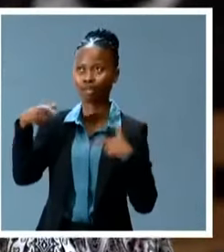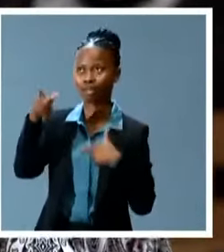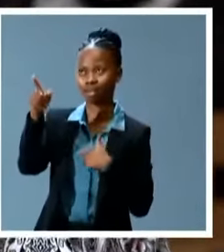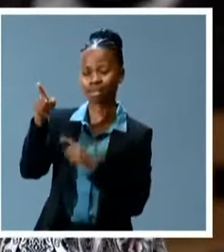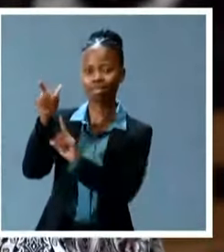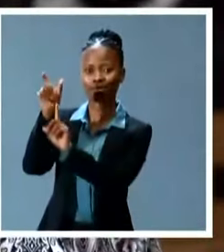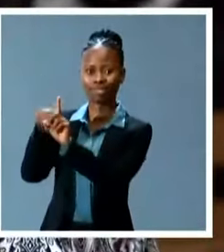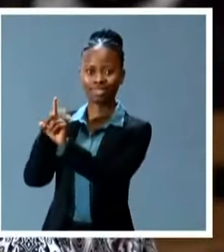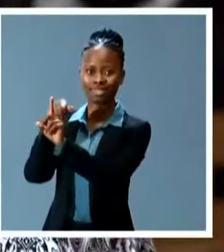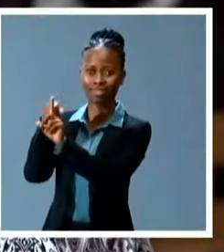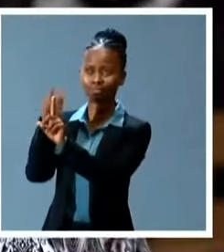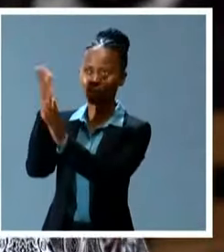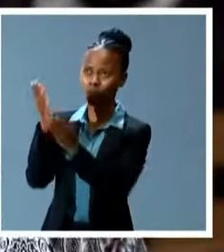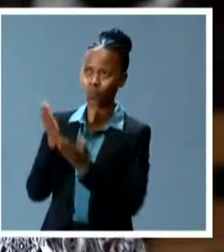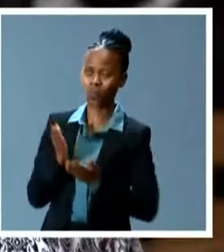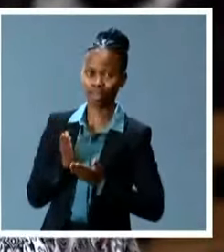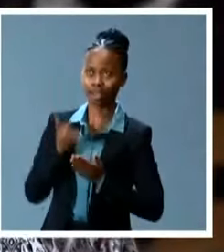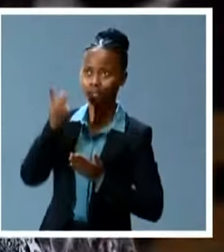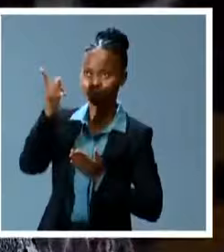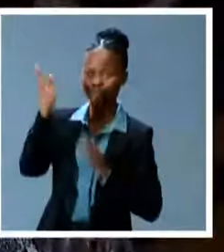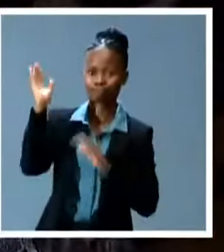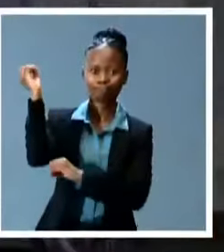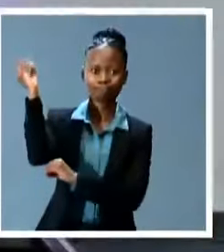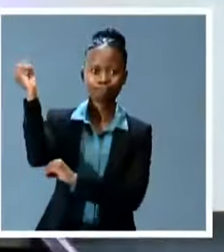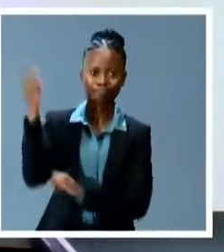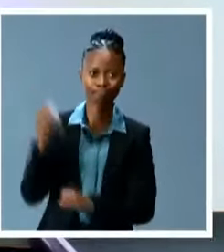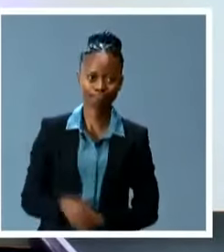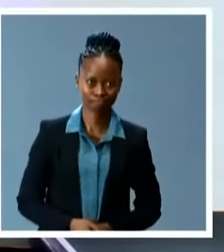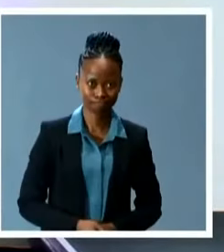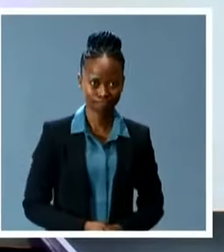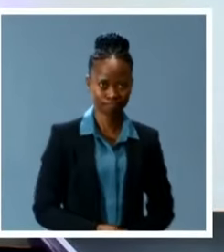this platform to address us.